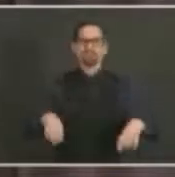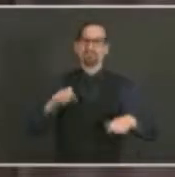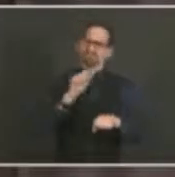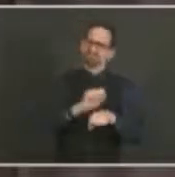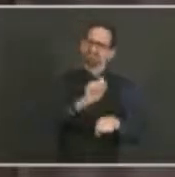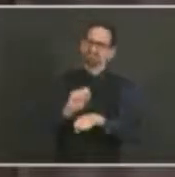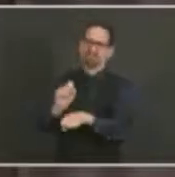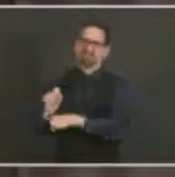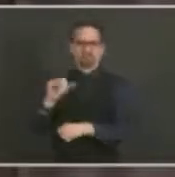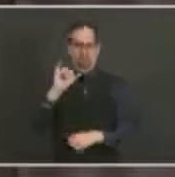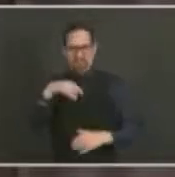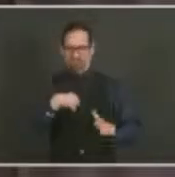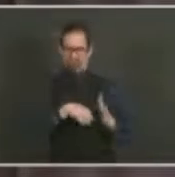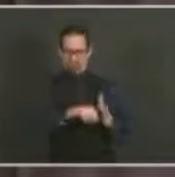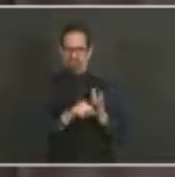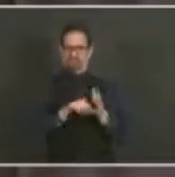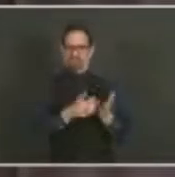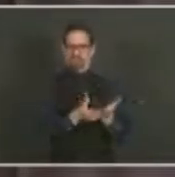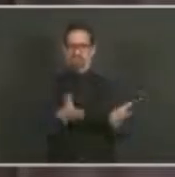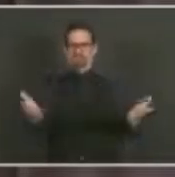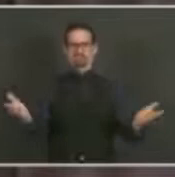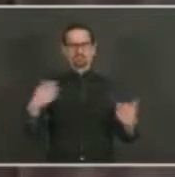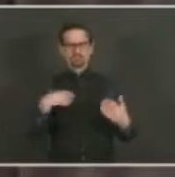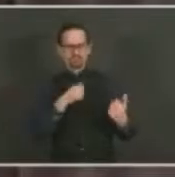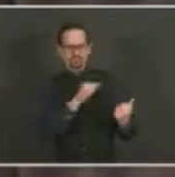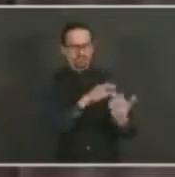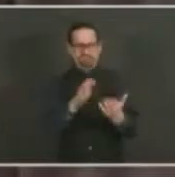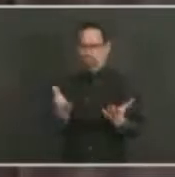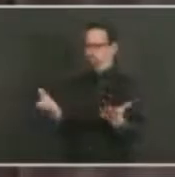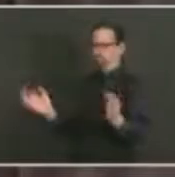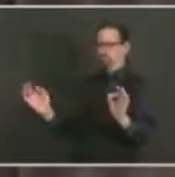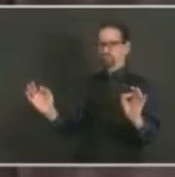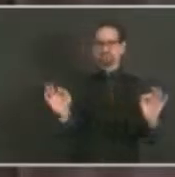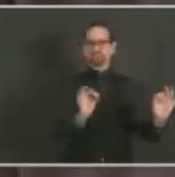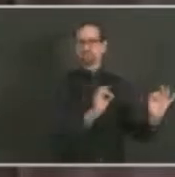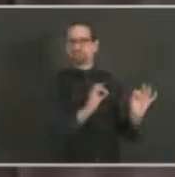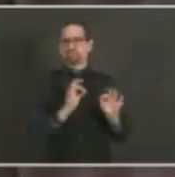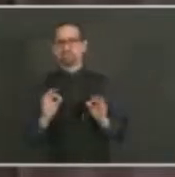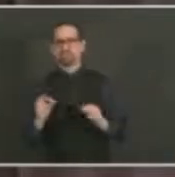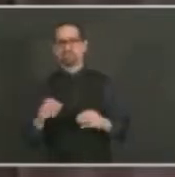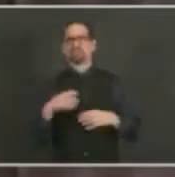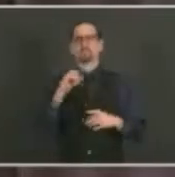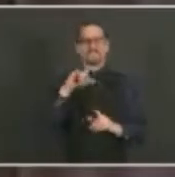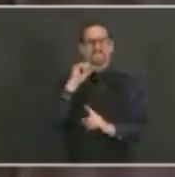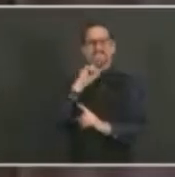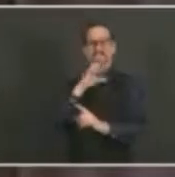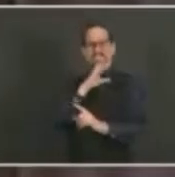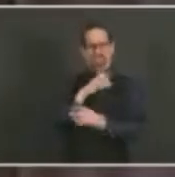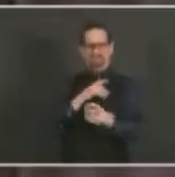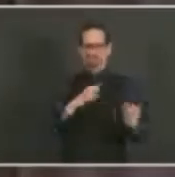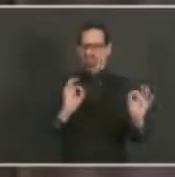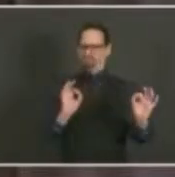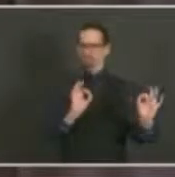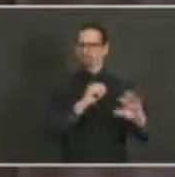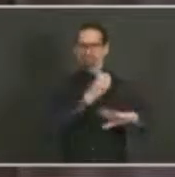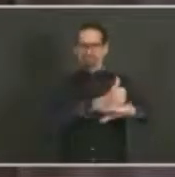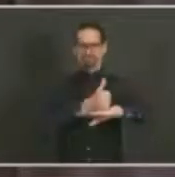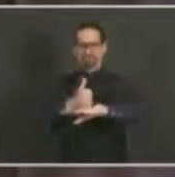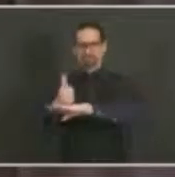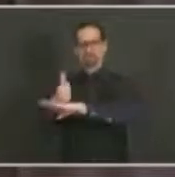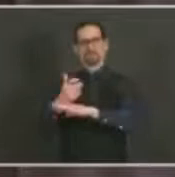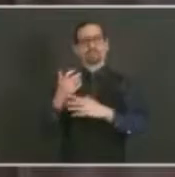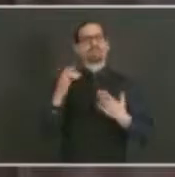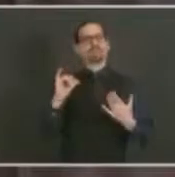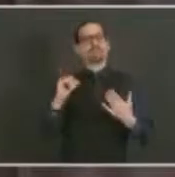of approach there, and then those seniors who will be able can go ahead and do the state run where we'll have more